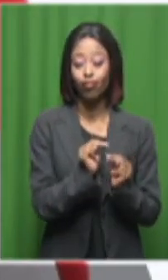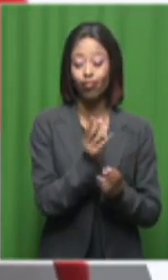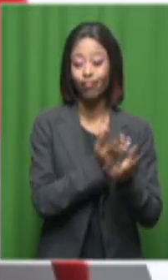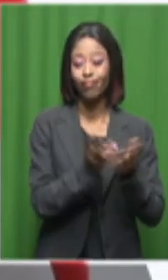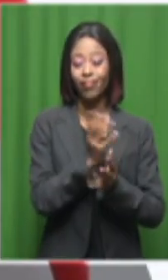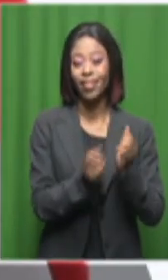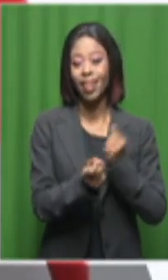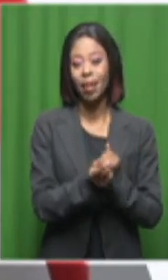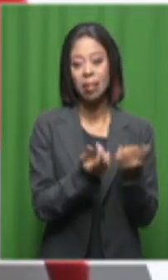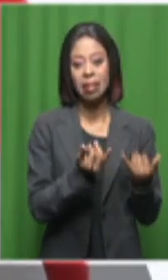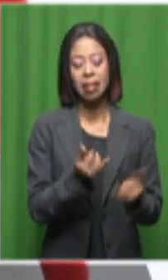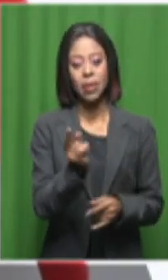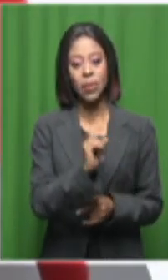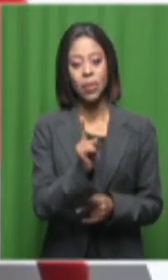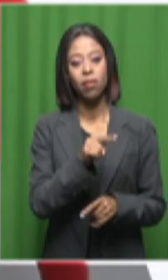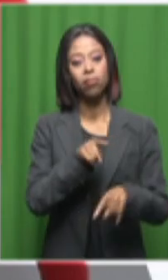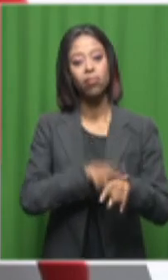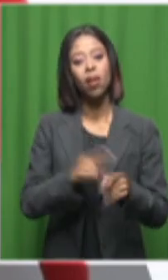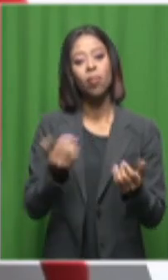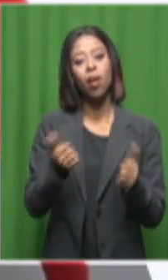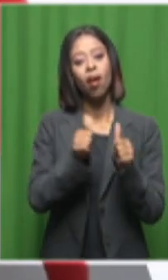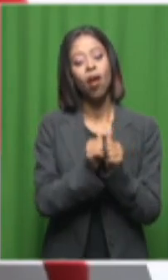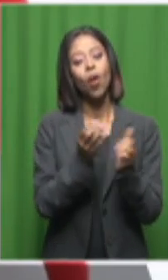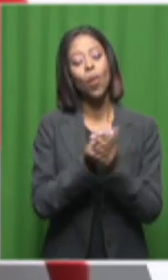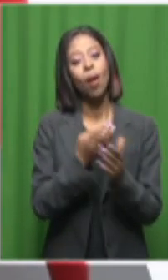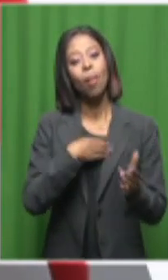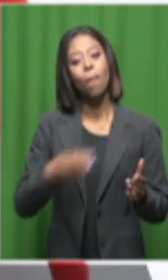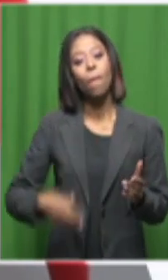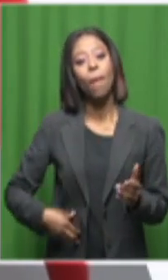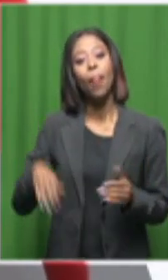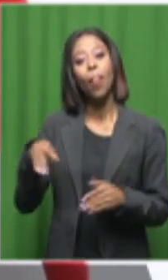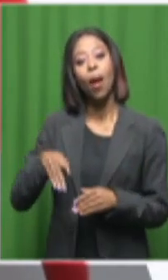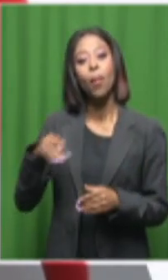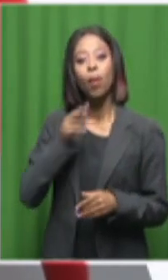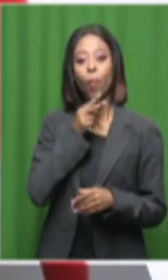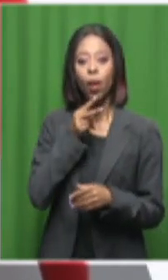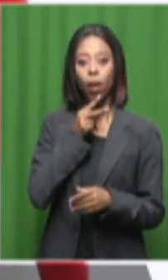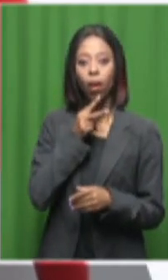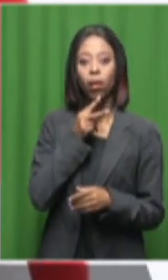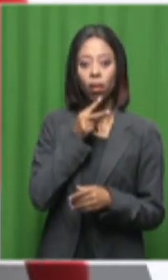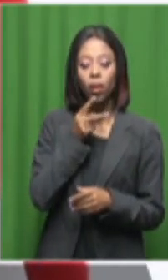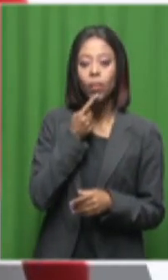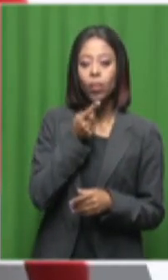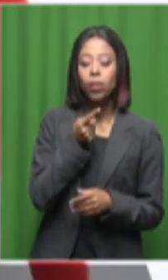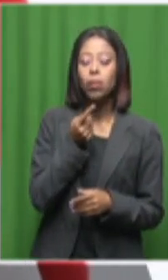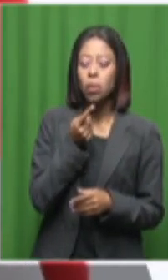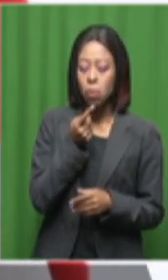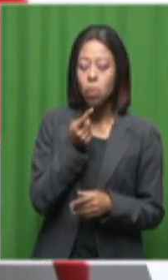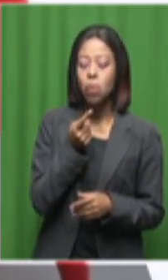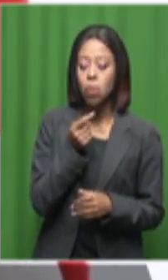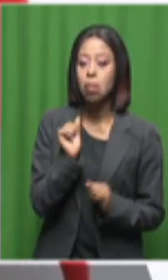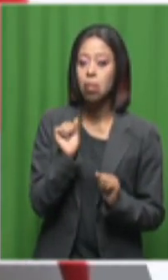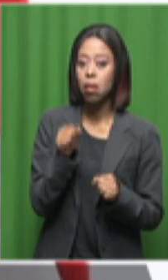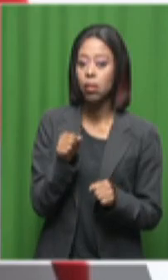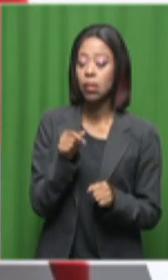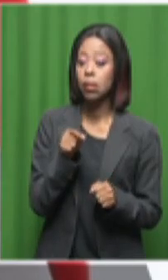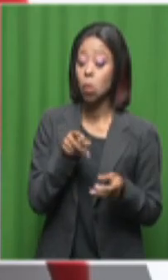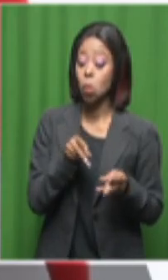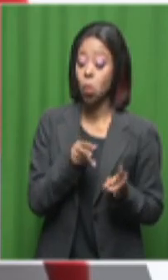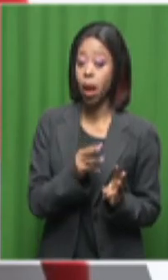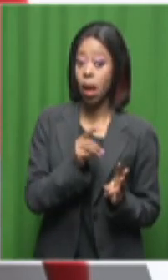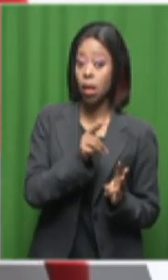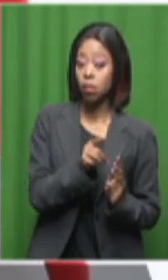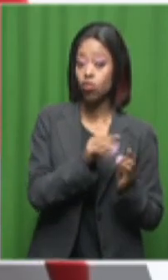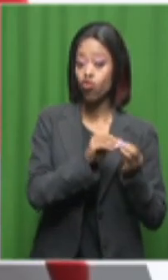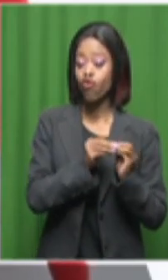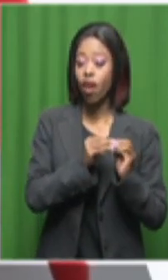now when we're with the president in Namibia on Friday was an appreciation of the potential of the green